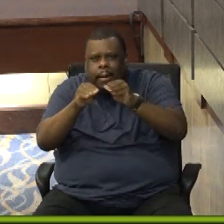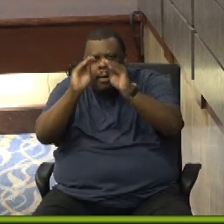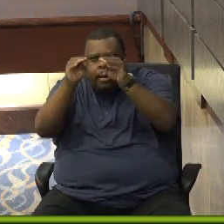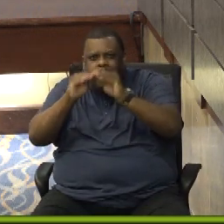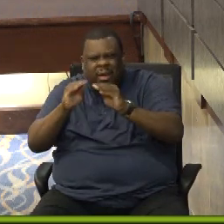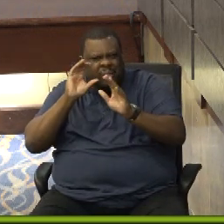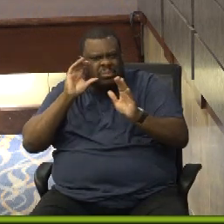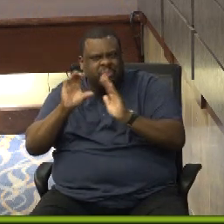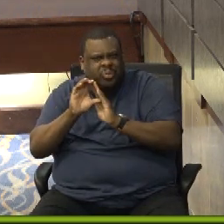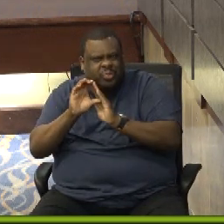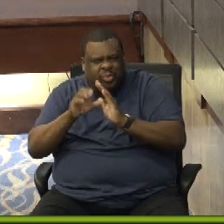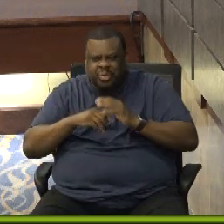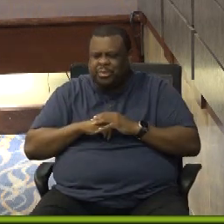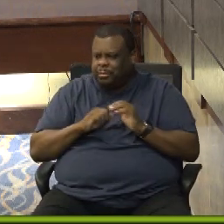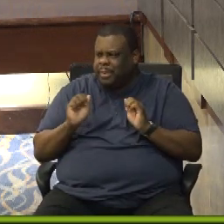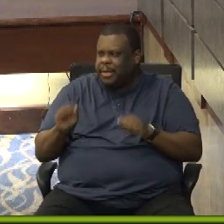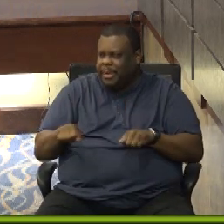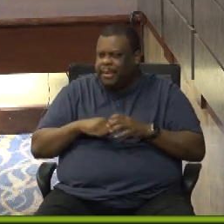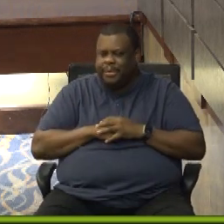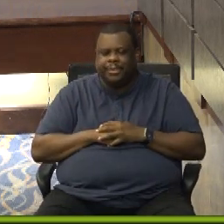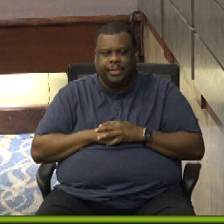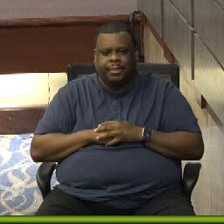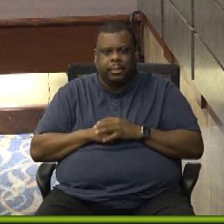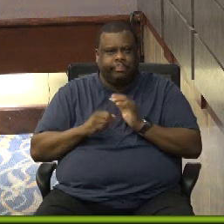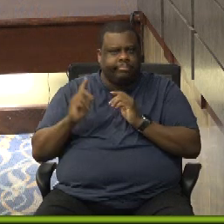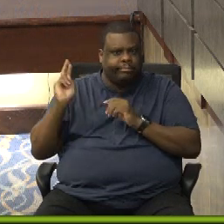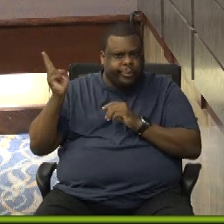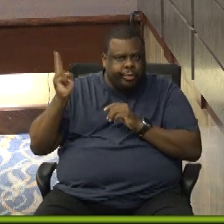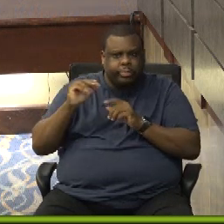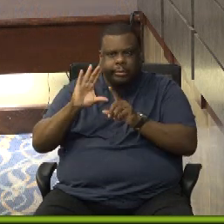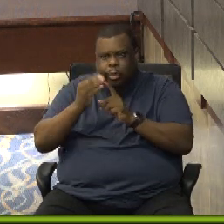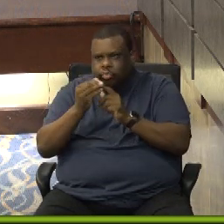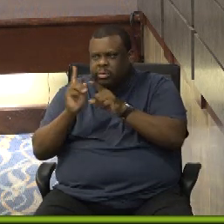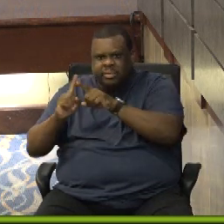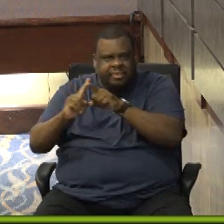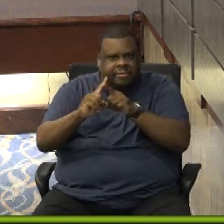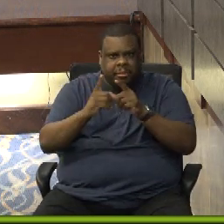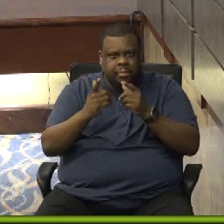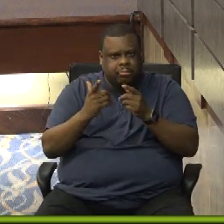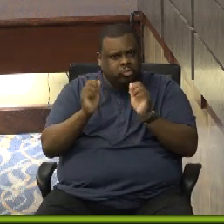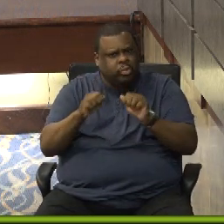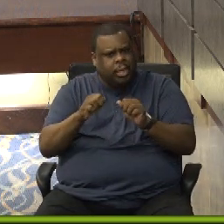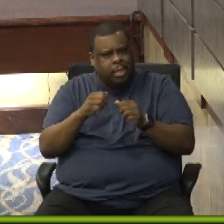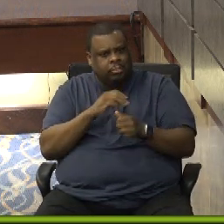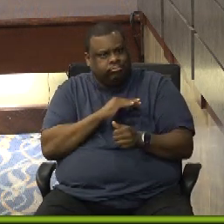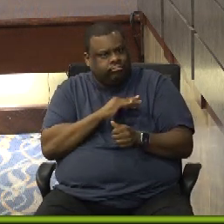Growth to believe in, goodness to believe in, traditions to believe in, a city to believe in. So really,